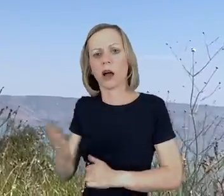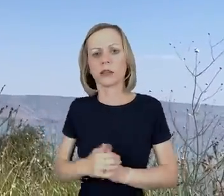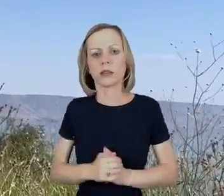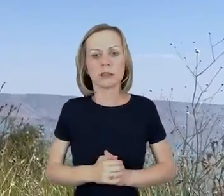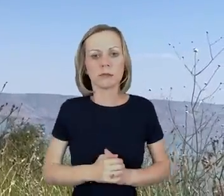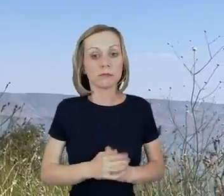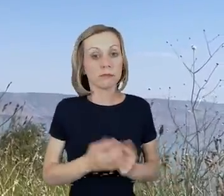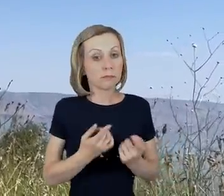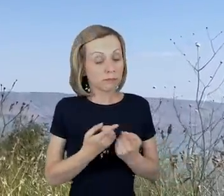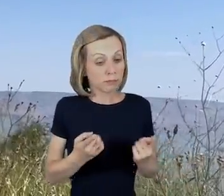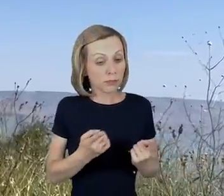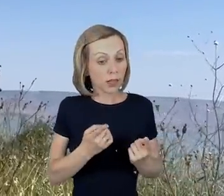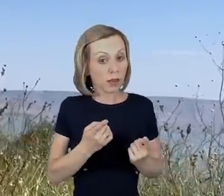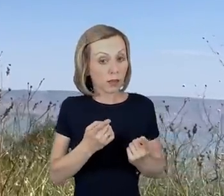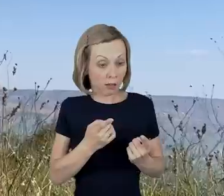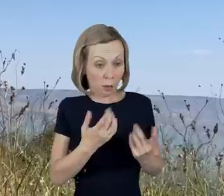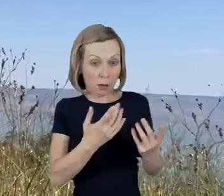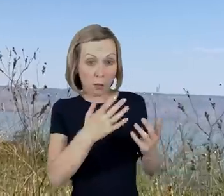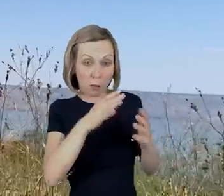for they will be filled.